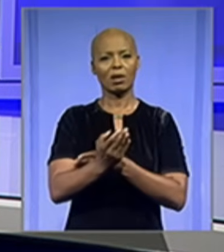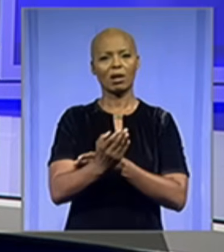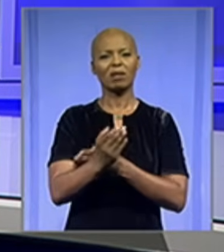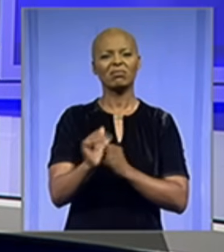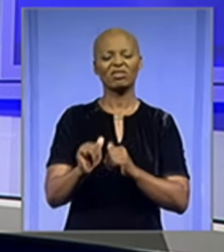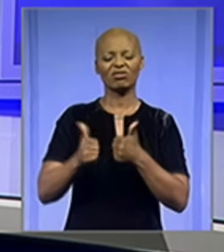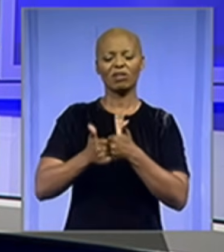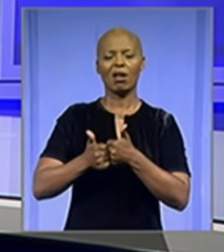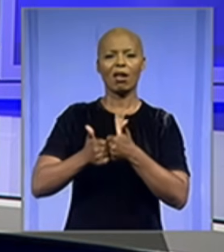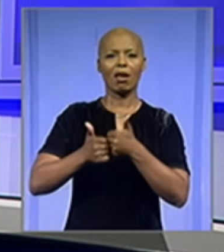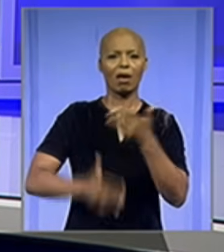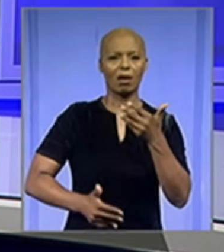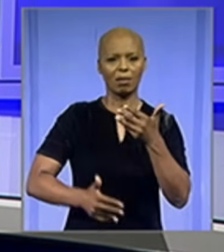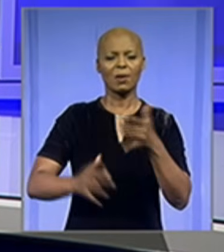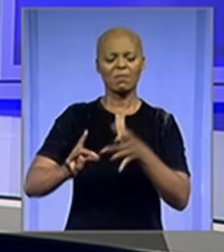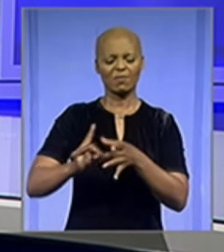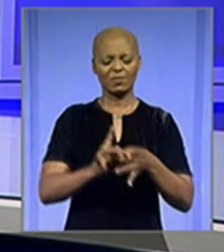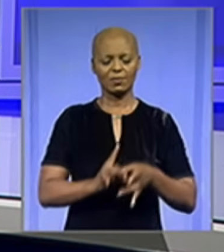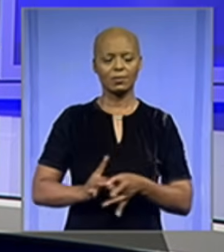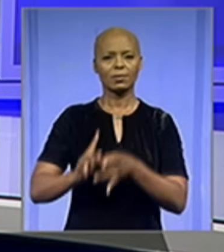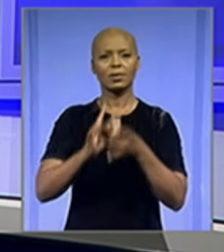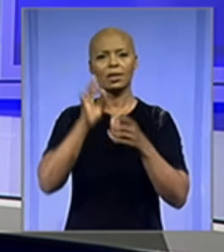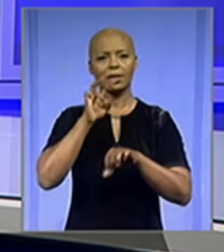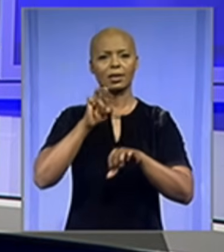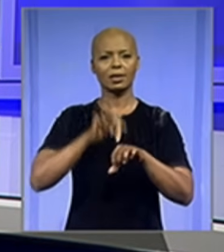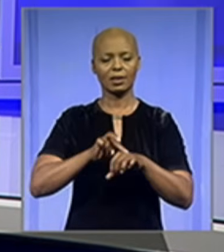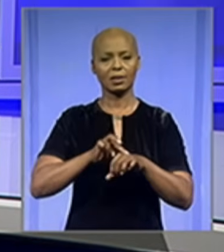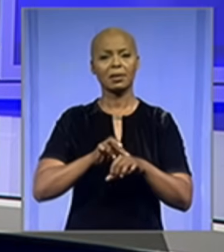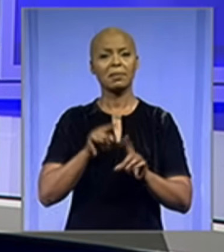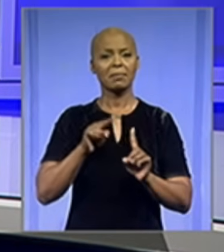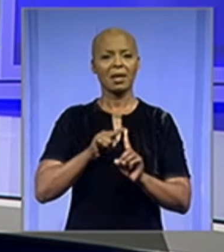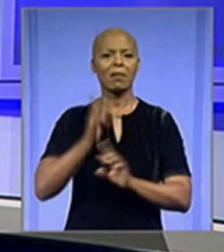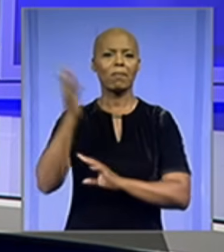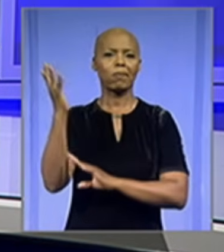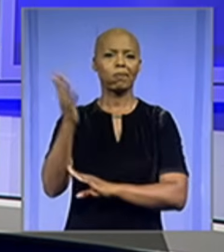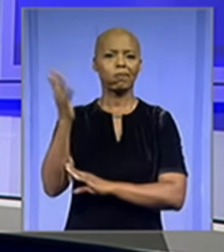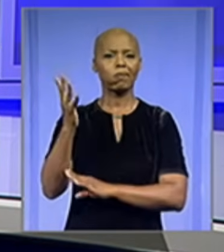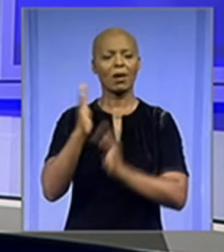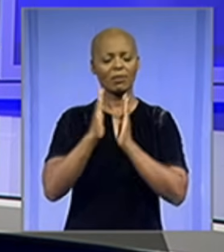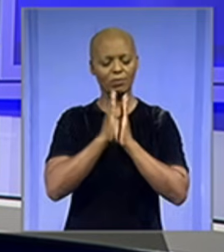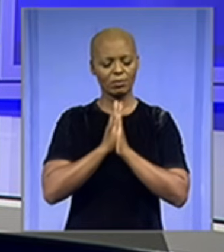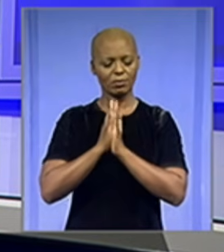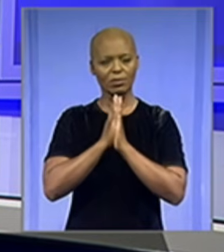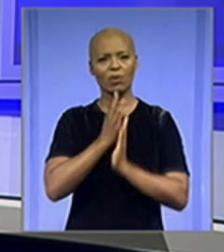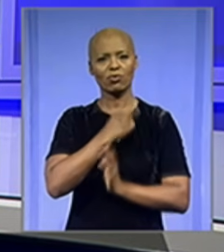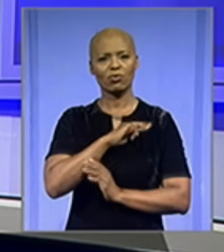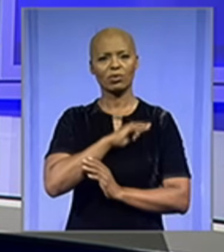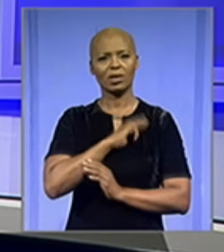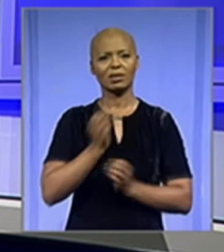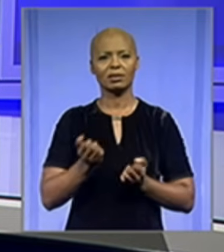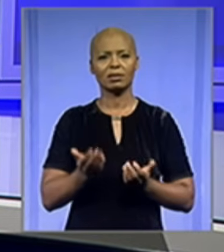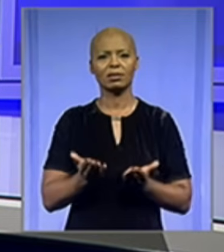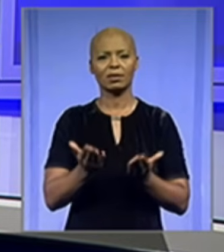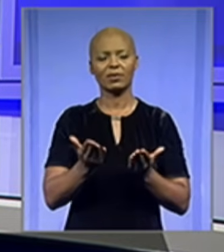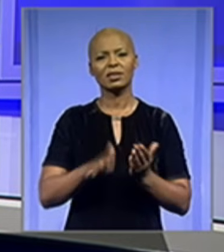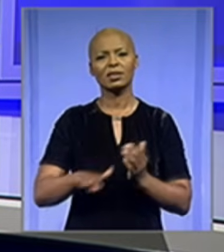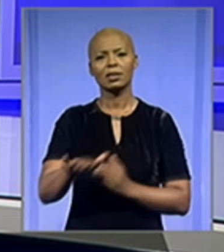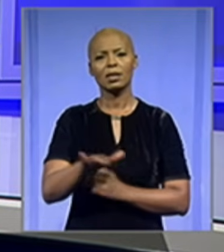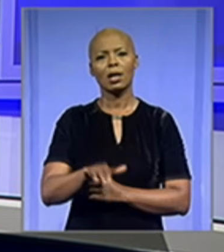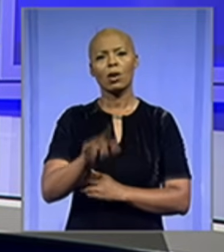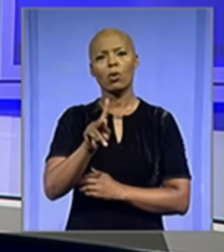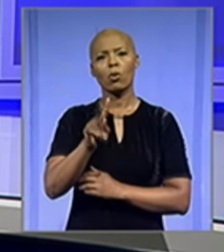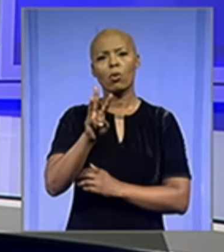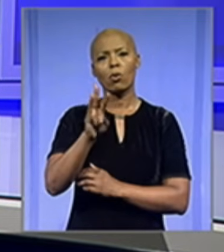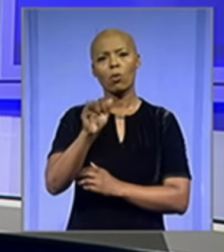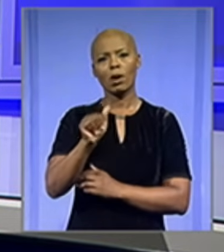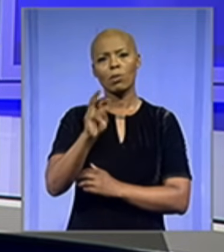tse ba lebanang natso. Pule o ne a bua kwa tirelong ya thapelo e itsegeng ka manyano kwa ka Mhlushwa